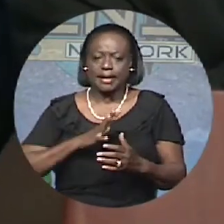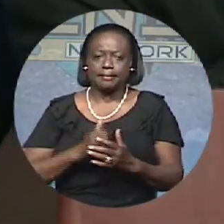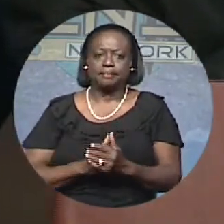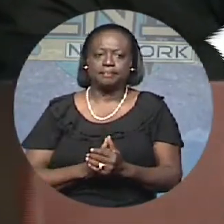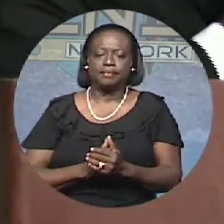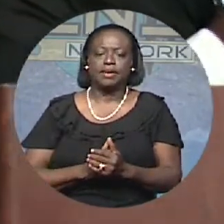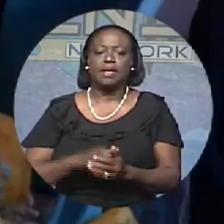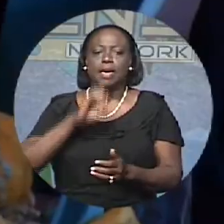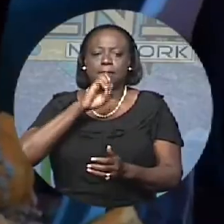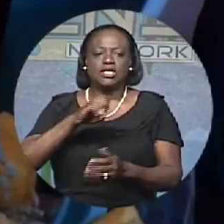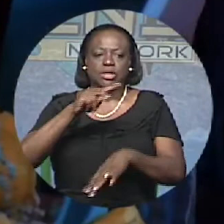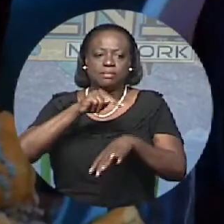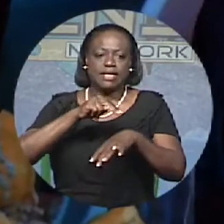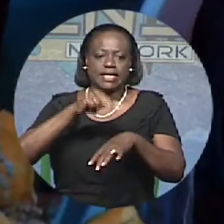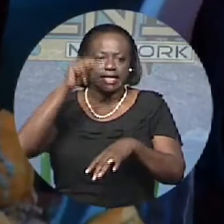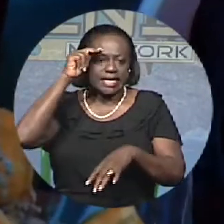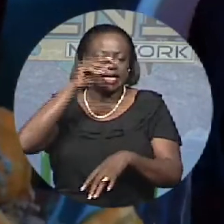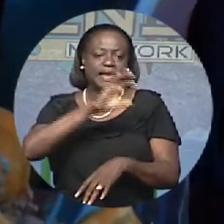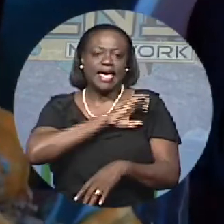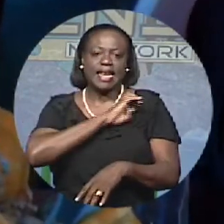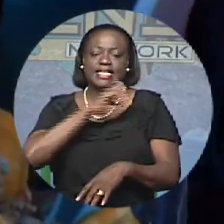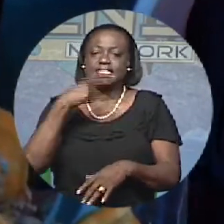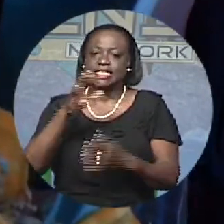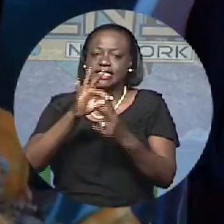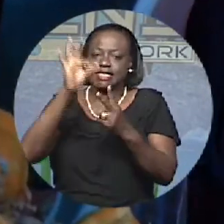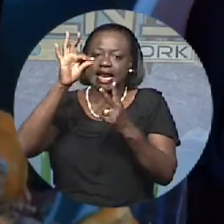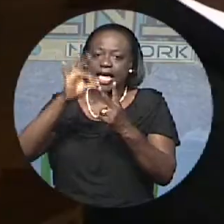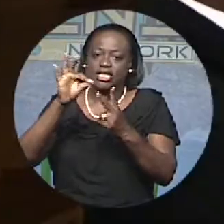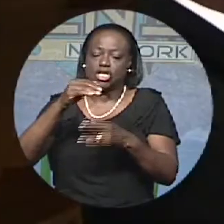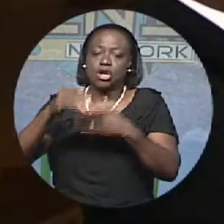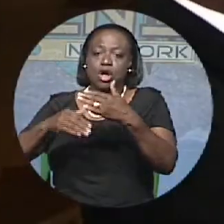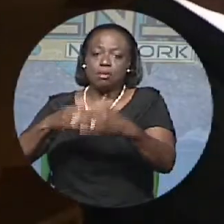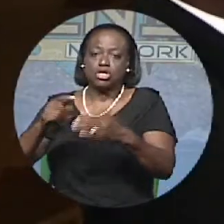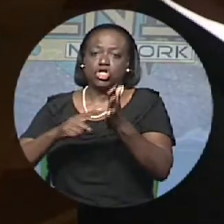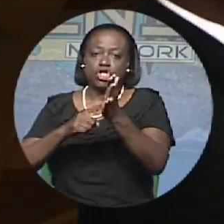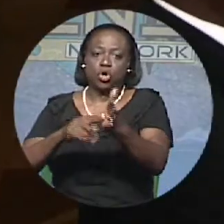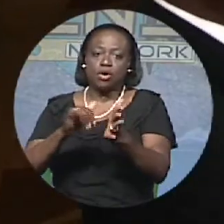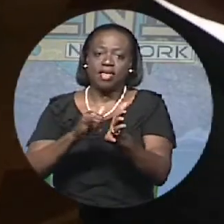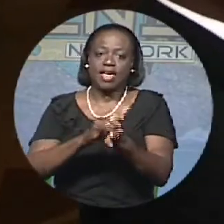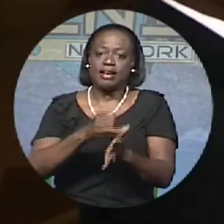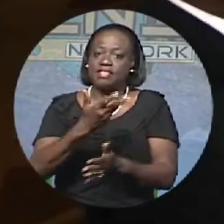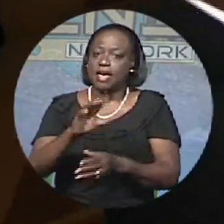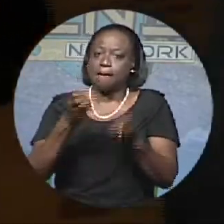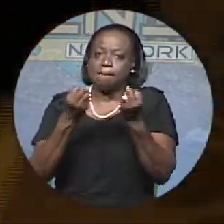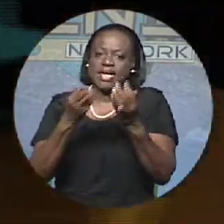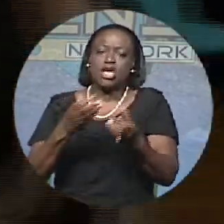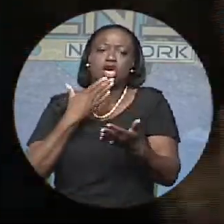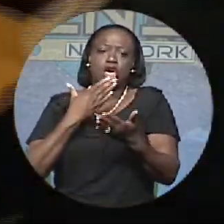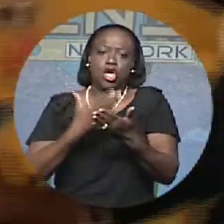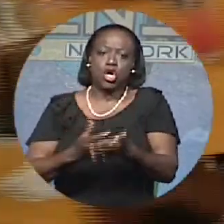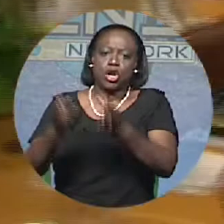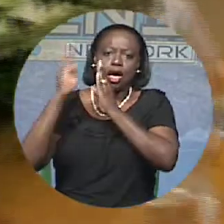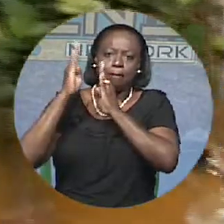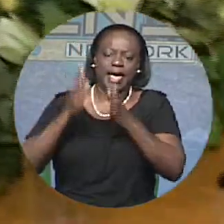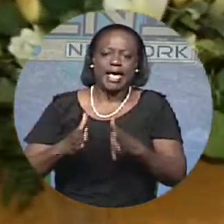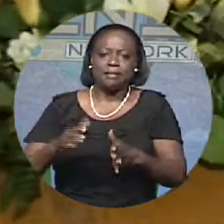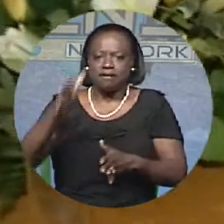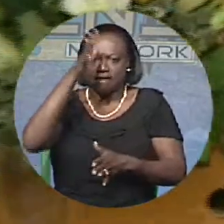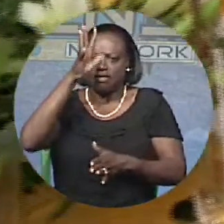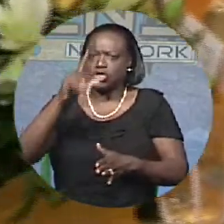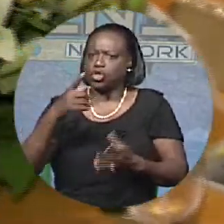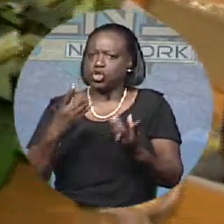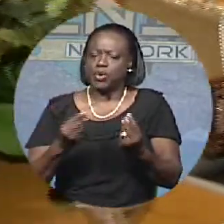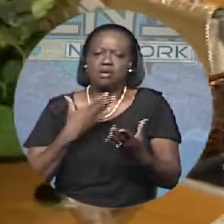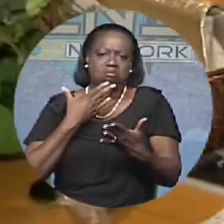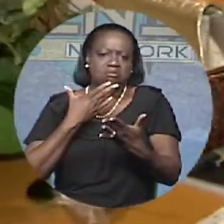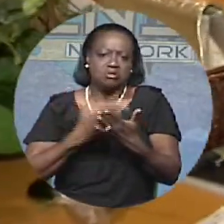Church, Bishop Neil Ellis, says the selection process revealed that there are thousands of other good Bahamian fathers who are doing great things in the country and